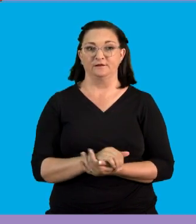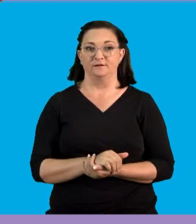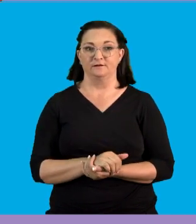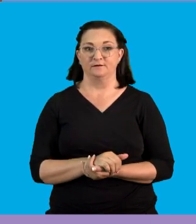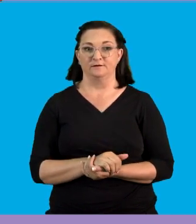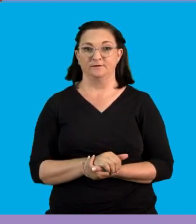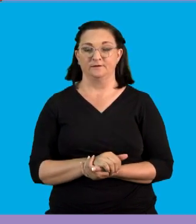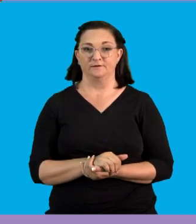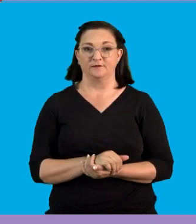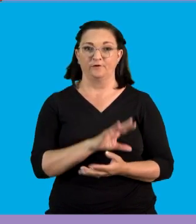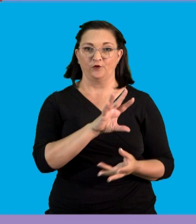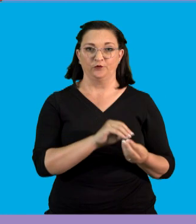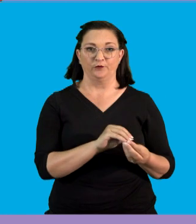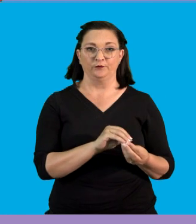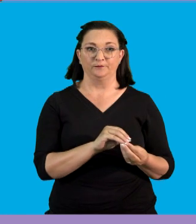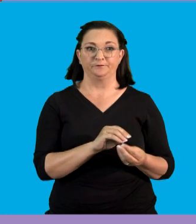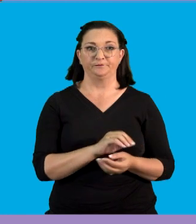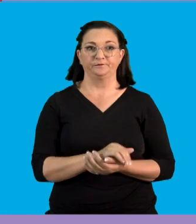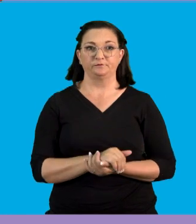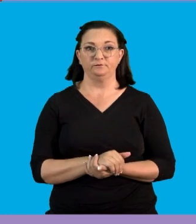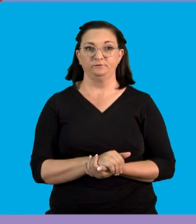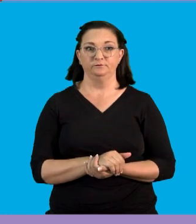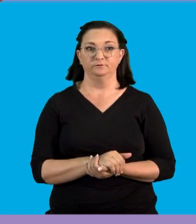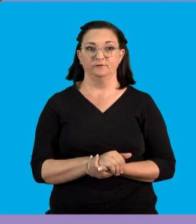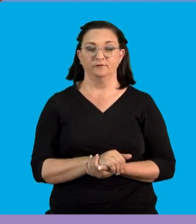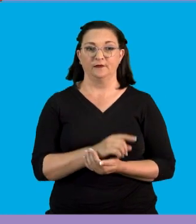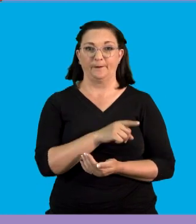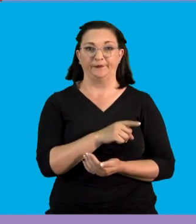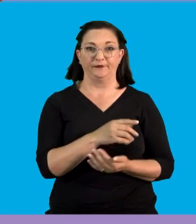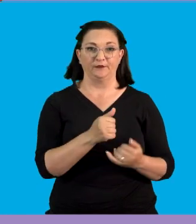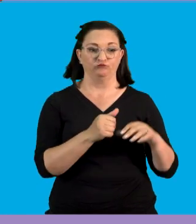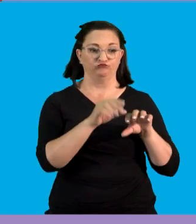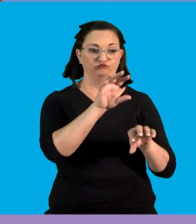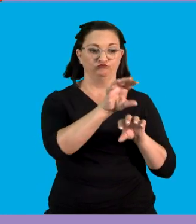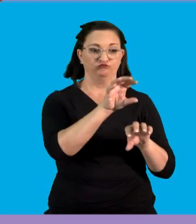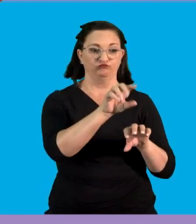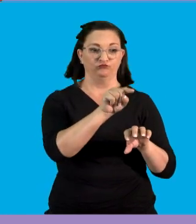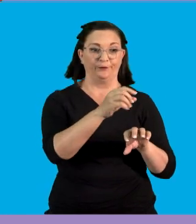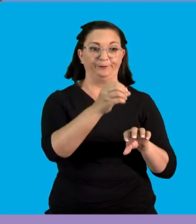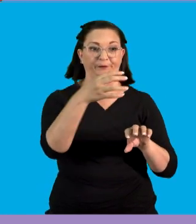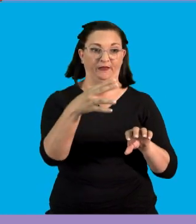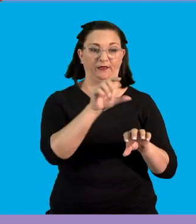70/50 in total. And as we have that improper fraction,